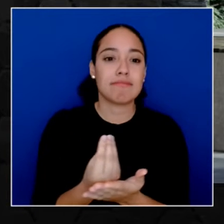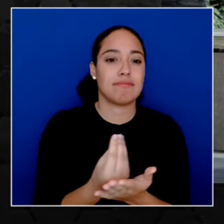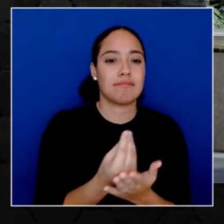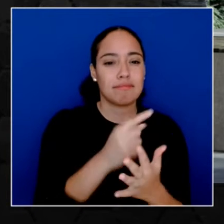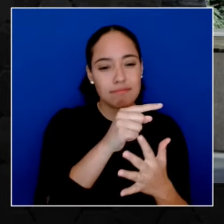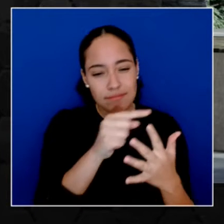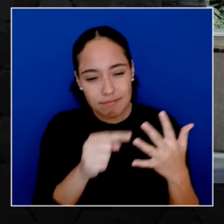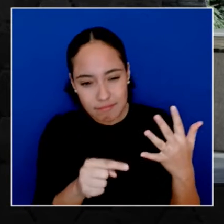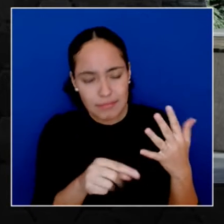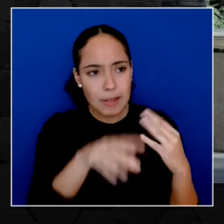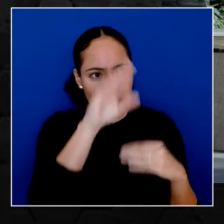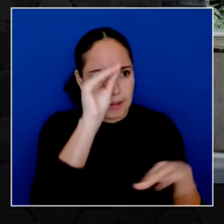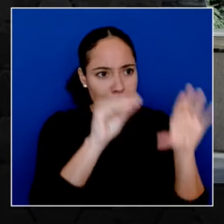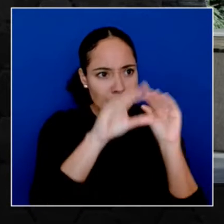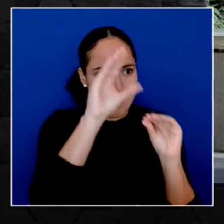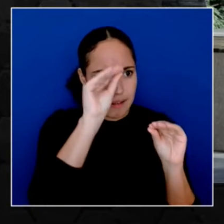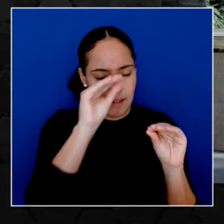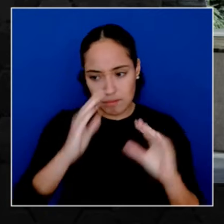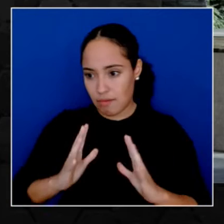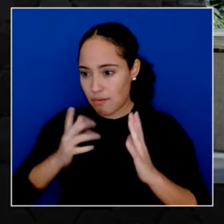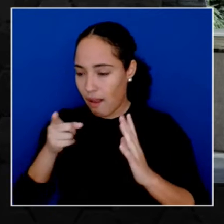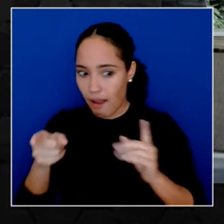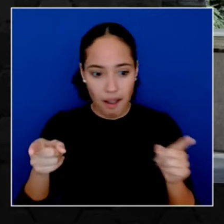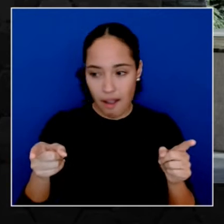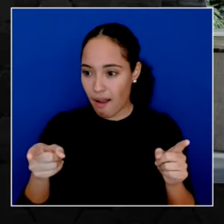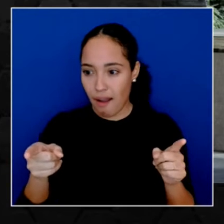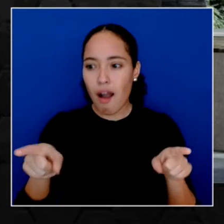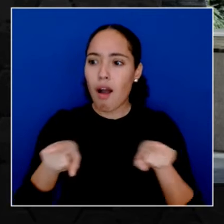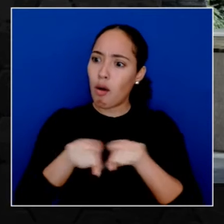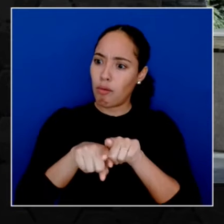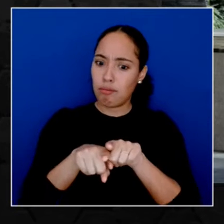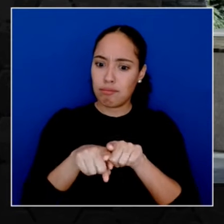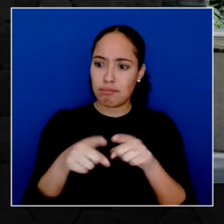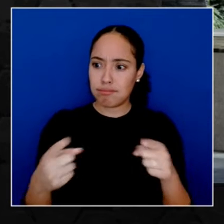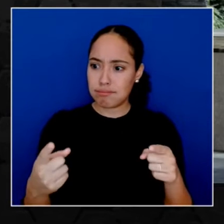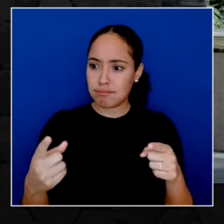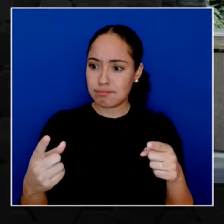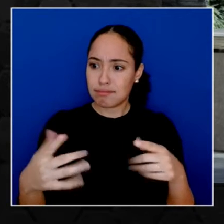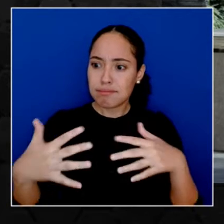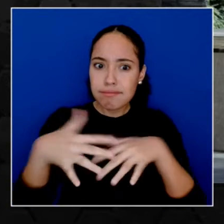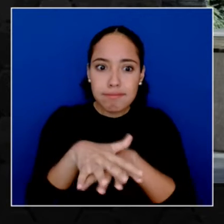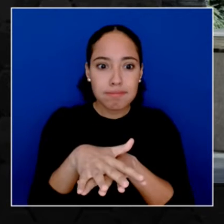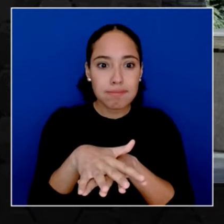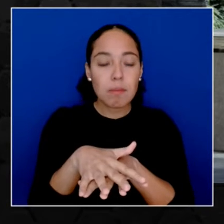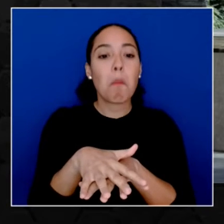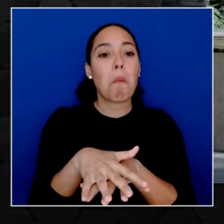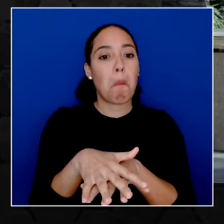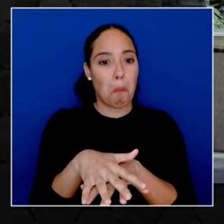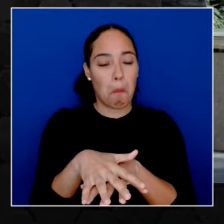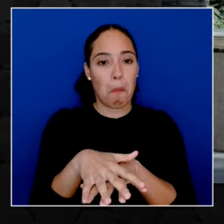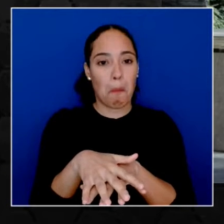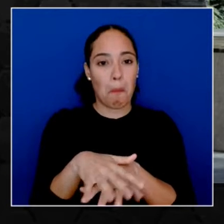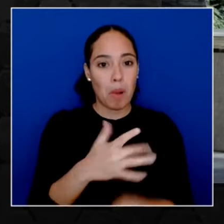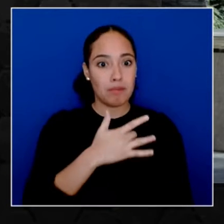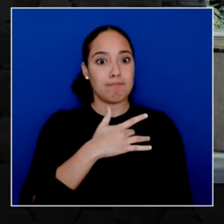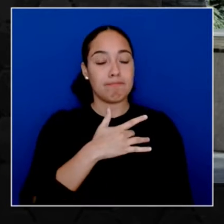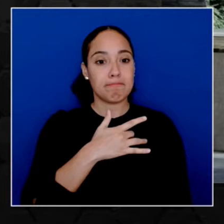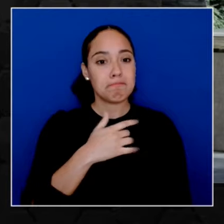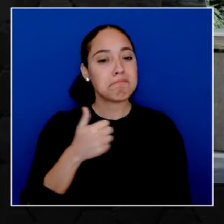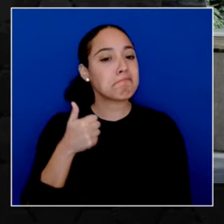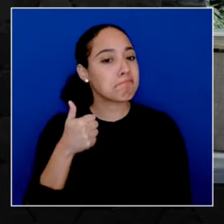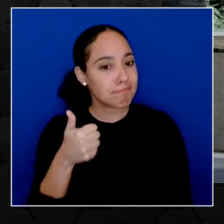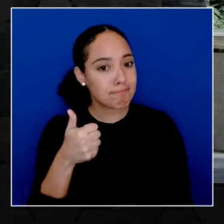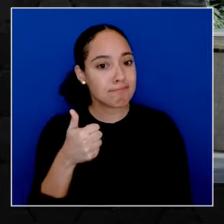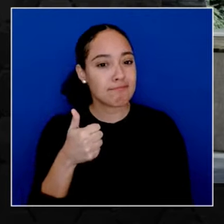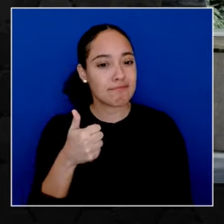and maxima. And the very standard gradient descent was just a method to do so. So that kind of